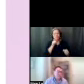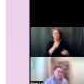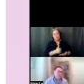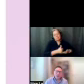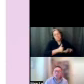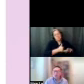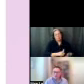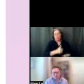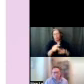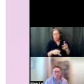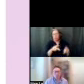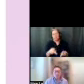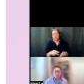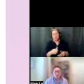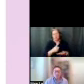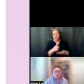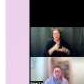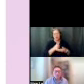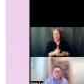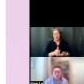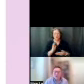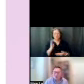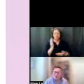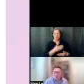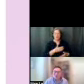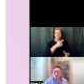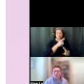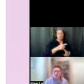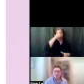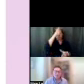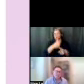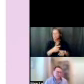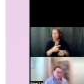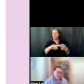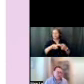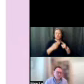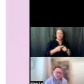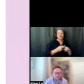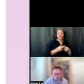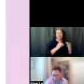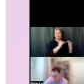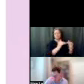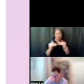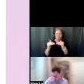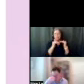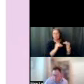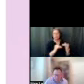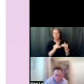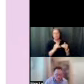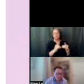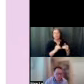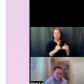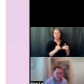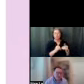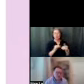on helping our sisters and brothers in the disabled community, in the community